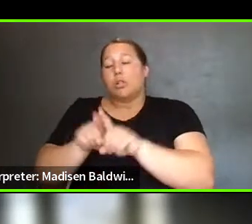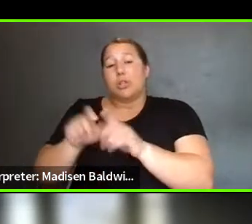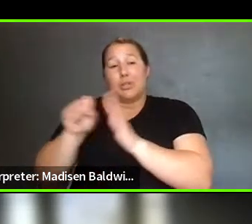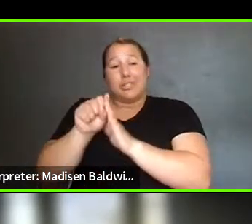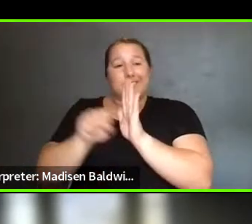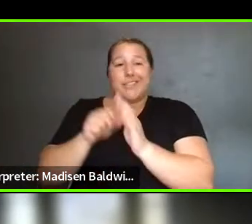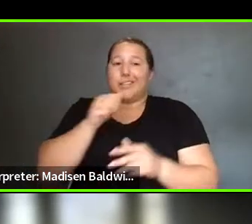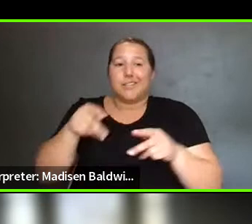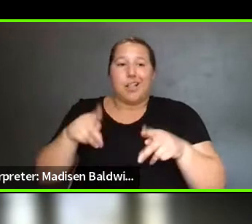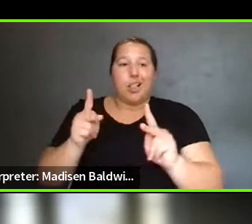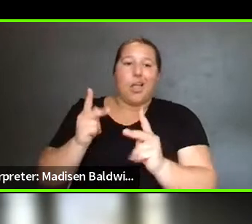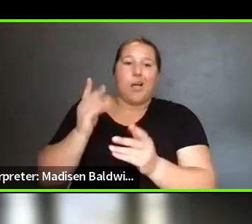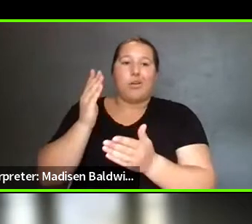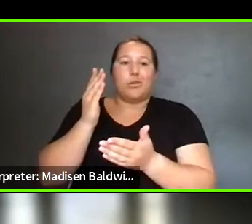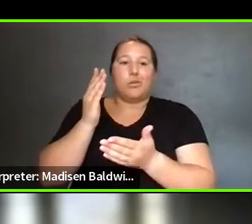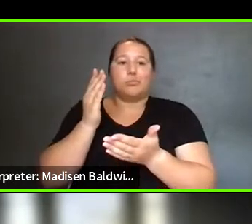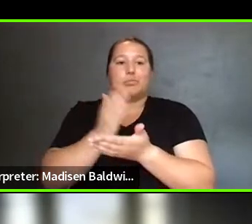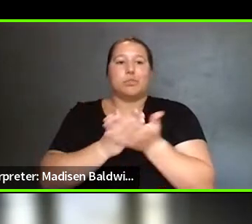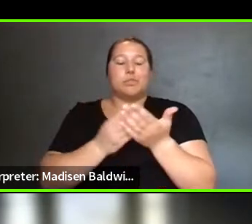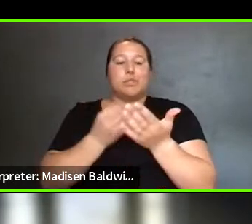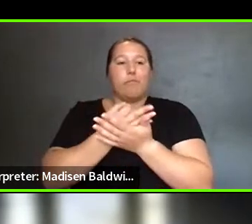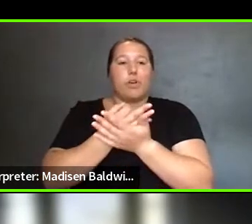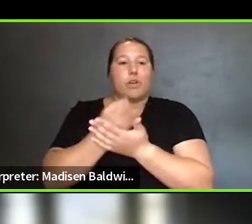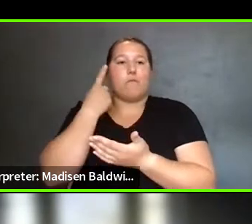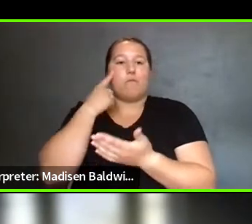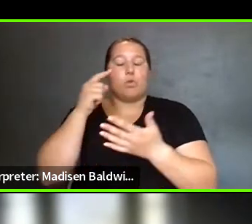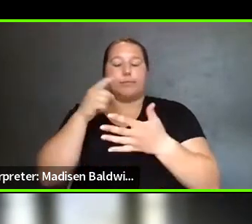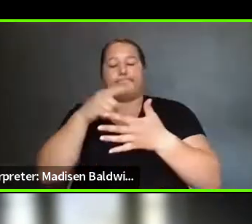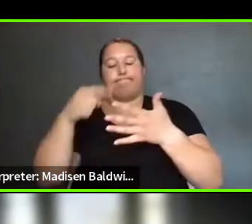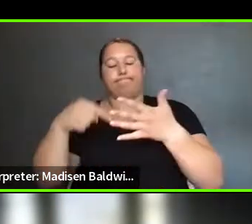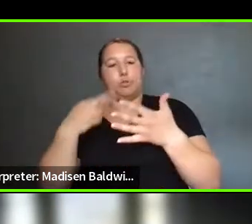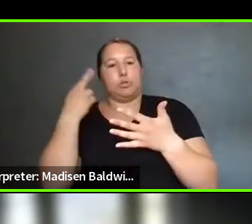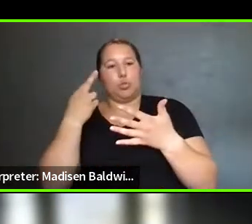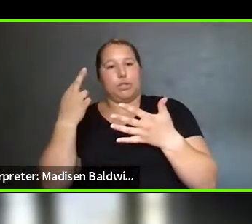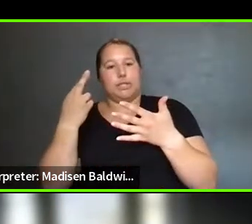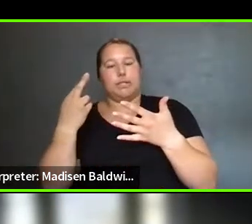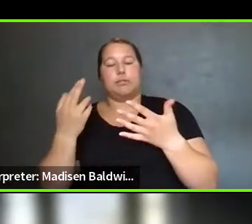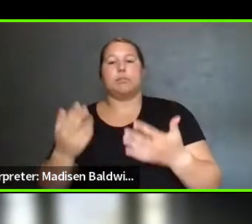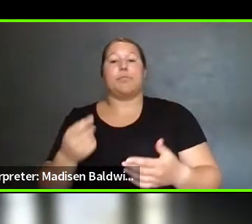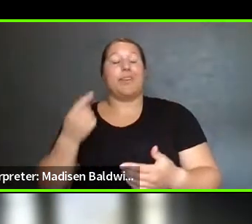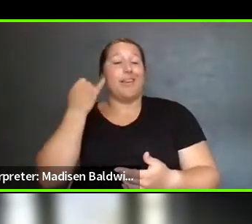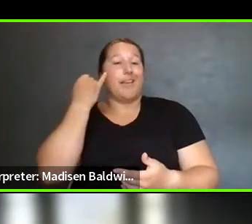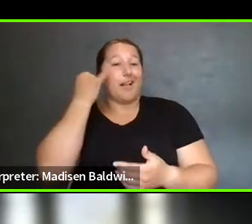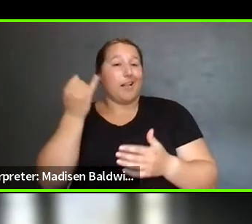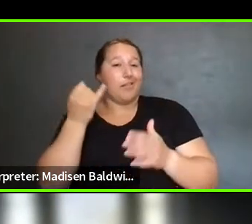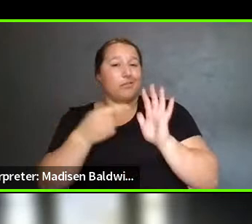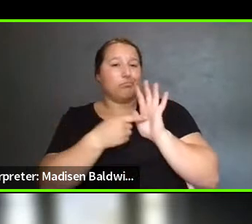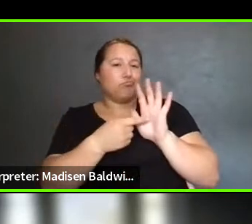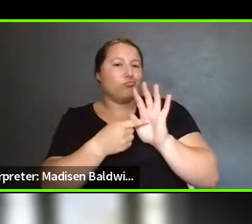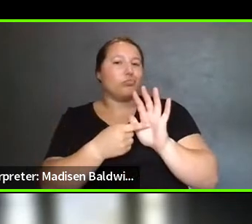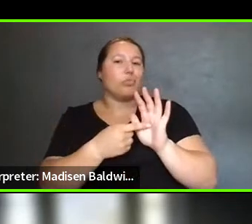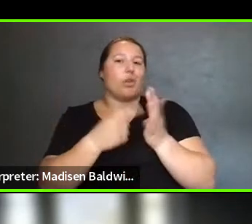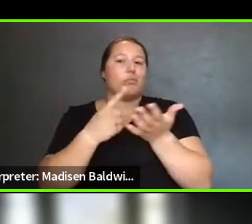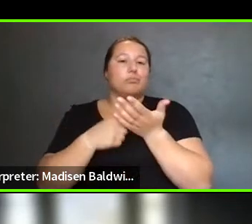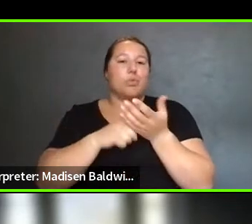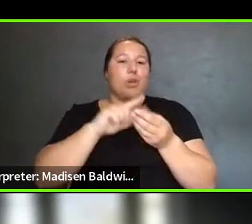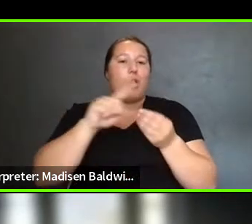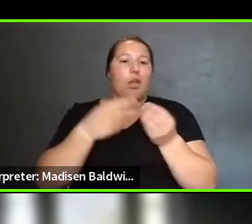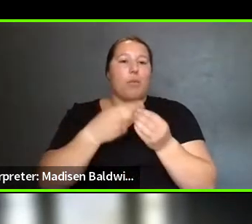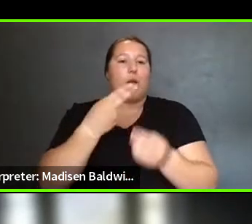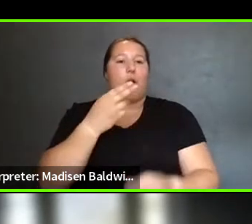an example, if you talk about a homicide case, the state will pay up to